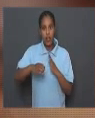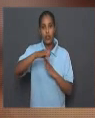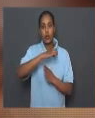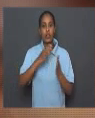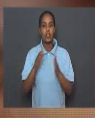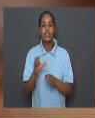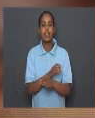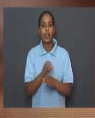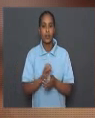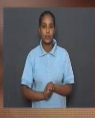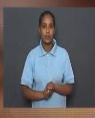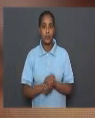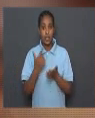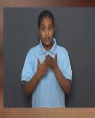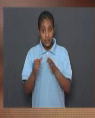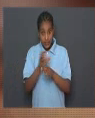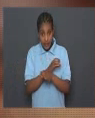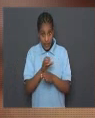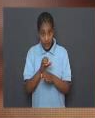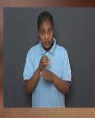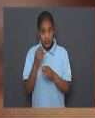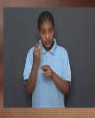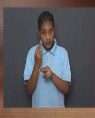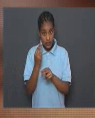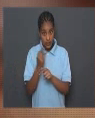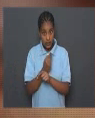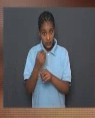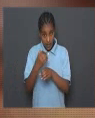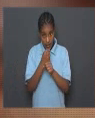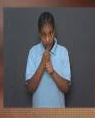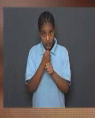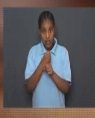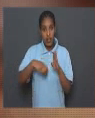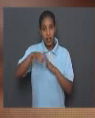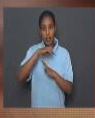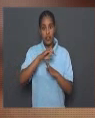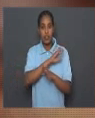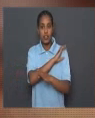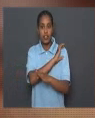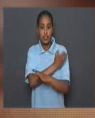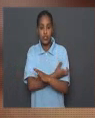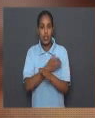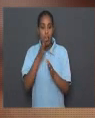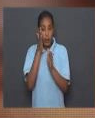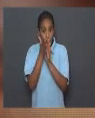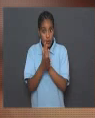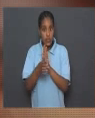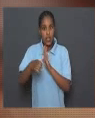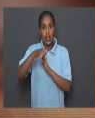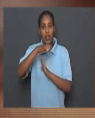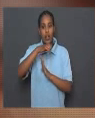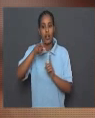cells. These cells take electrical energy that is applied to the